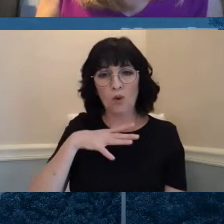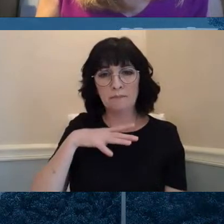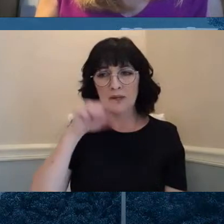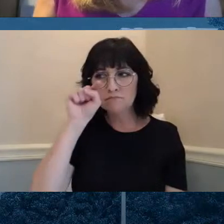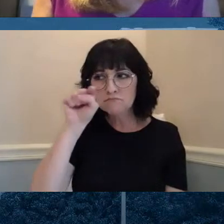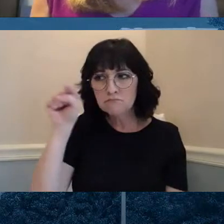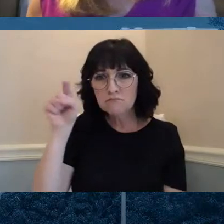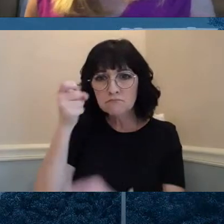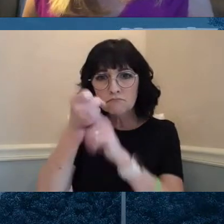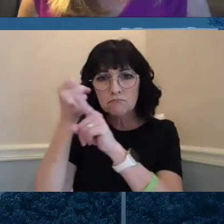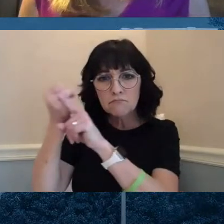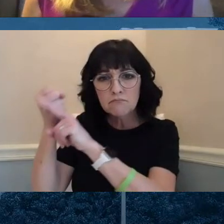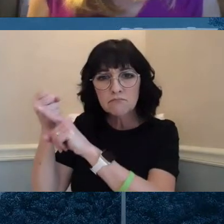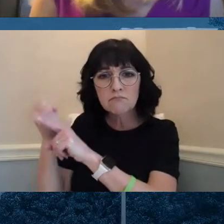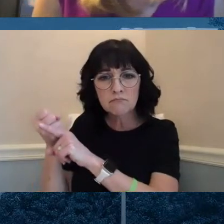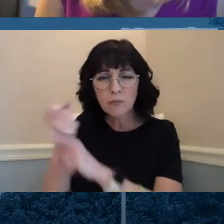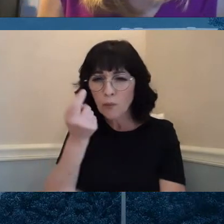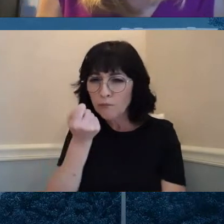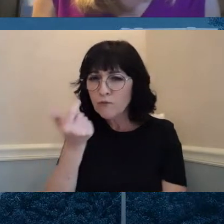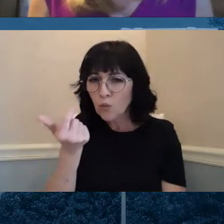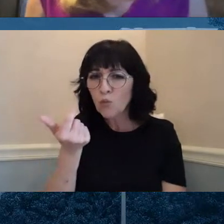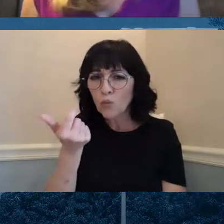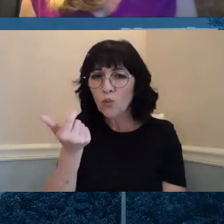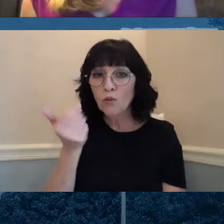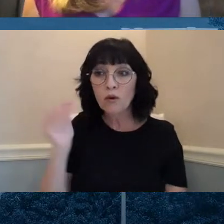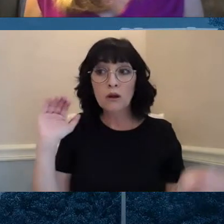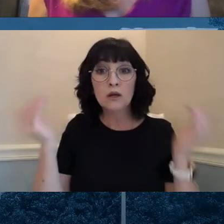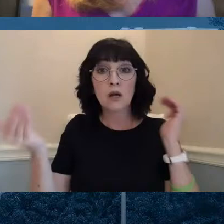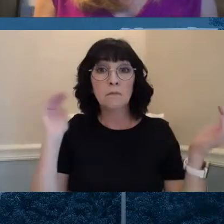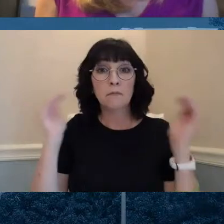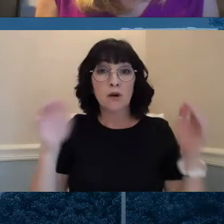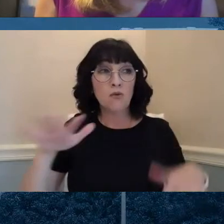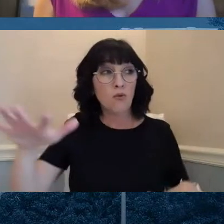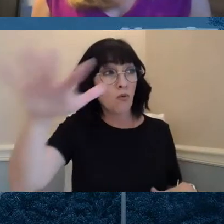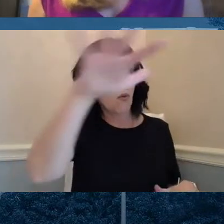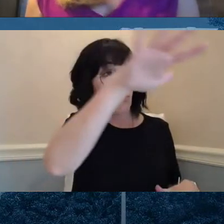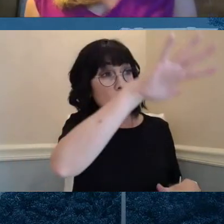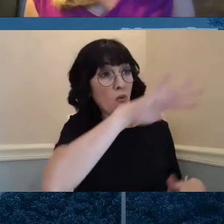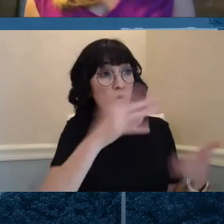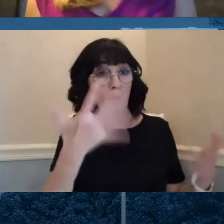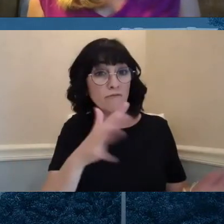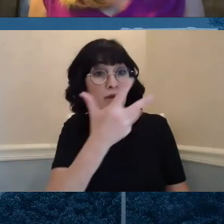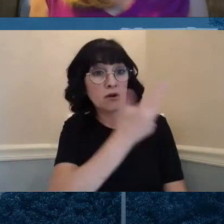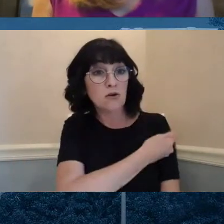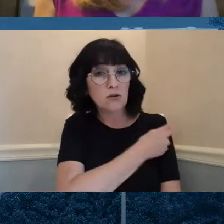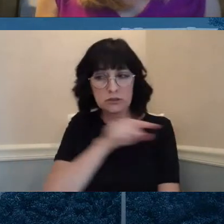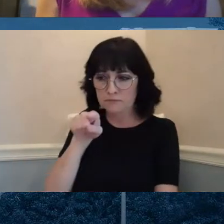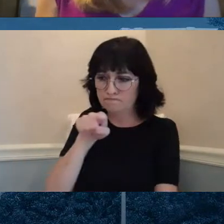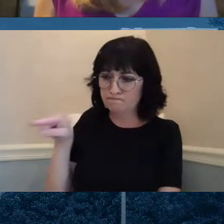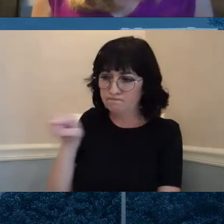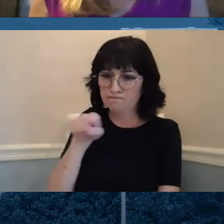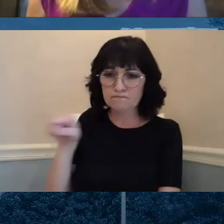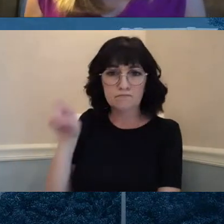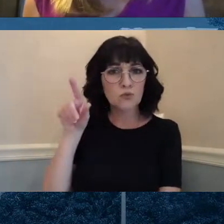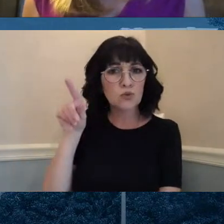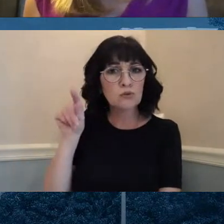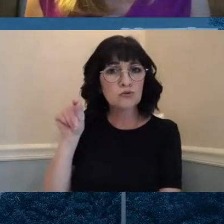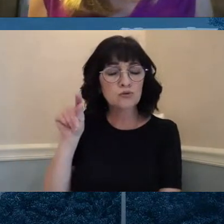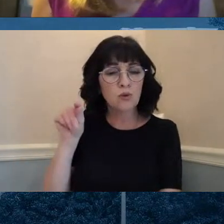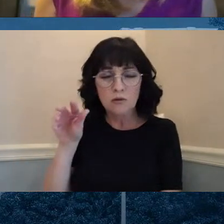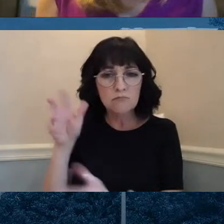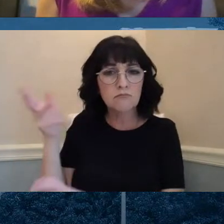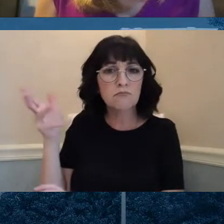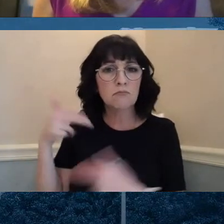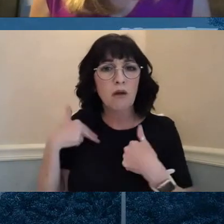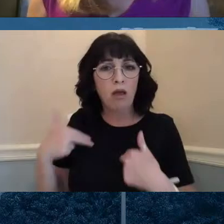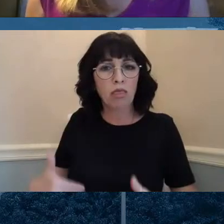the pause, the medical community has been educated on how to identify this and how to manage it. The public now